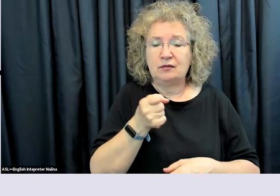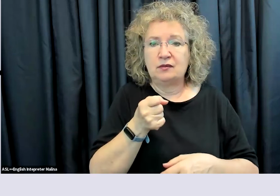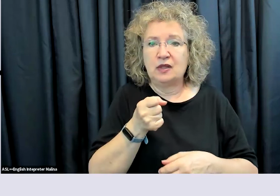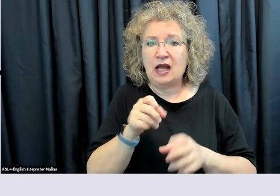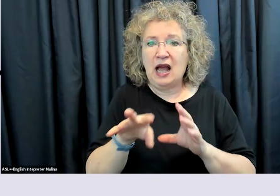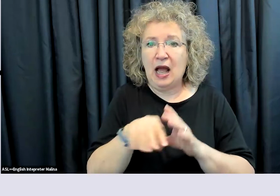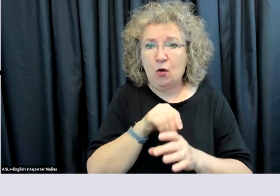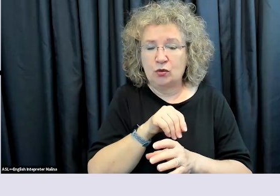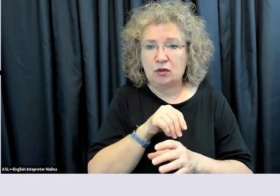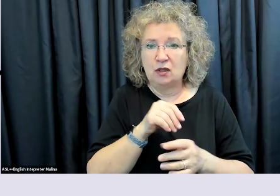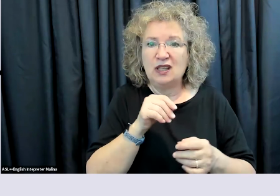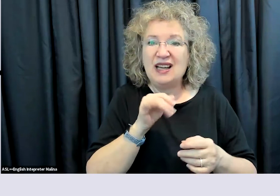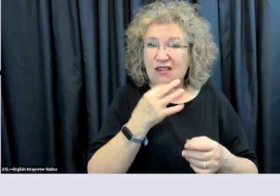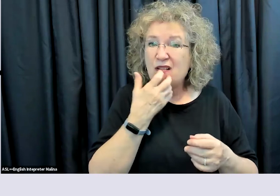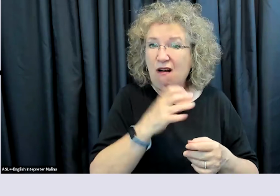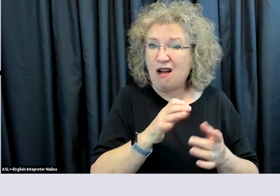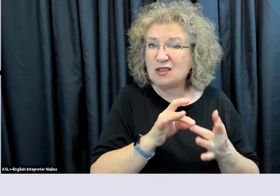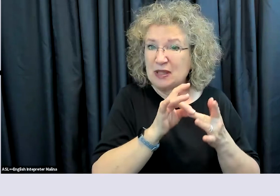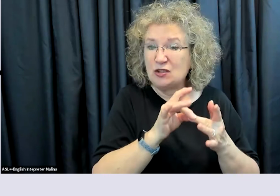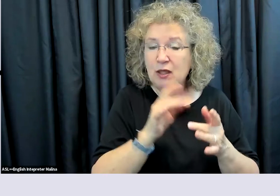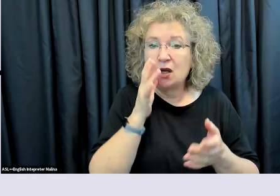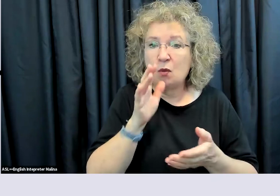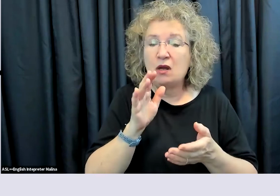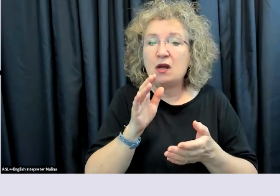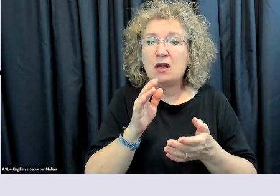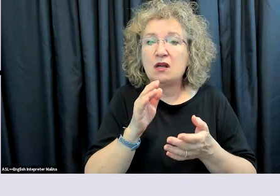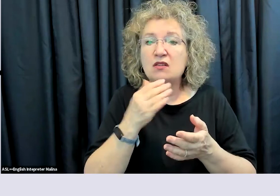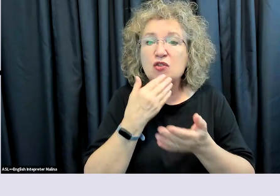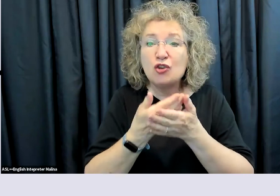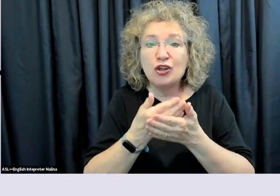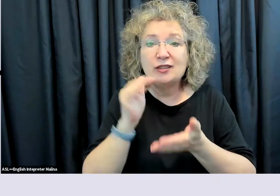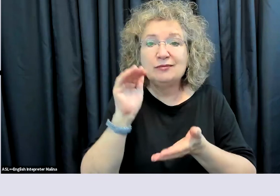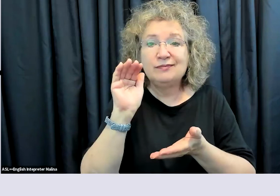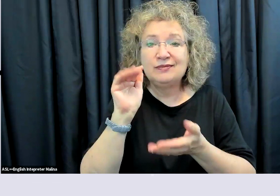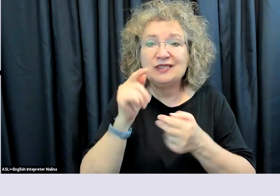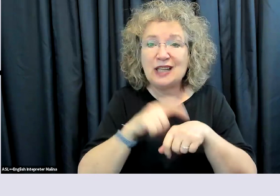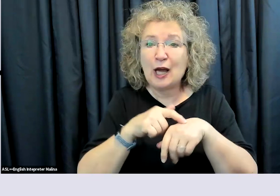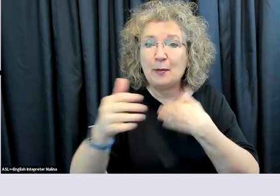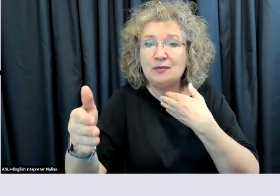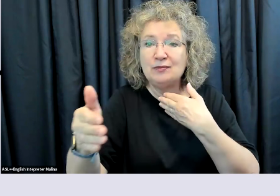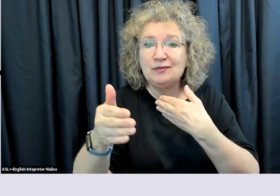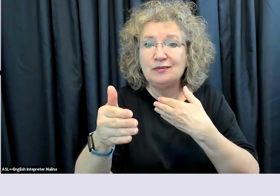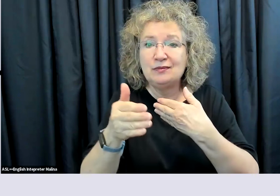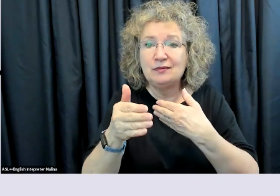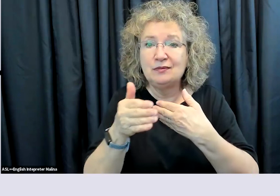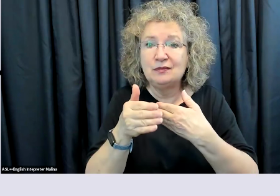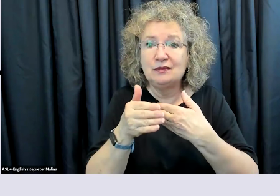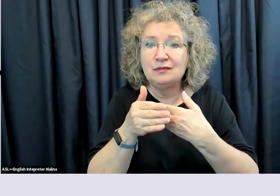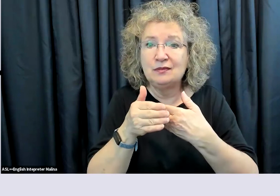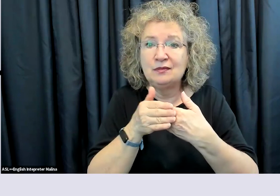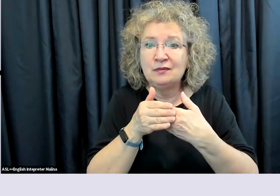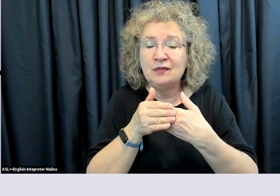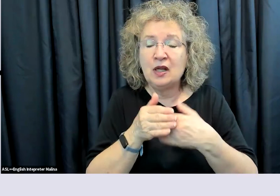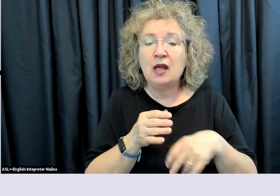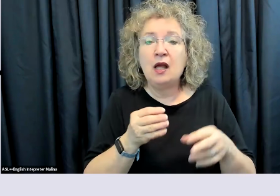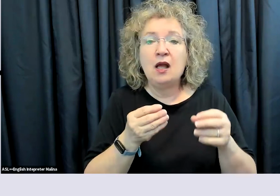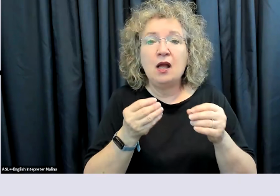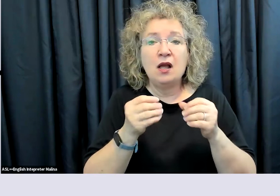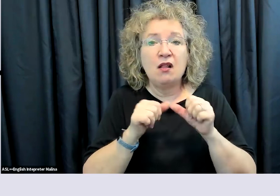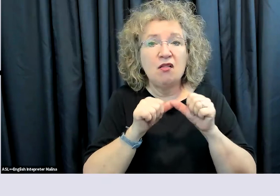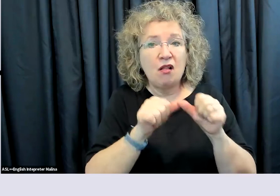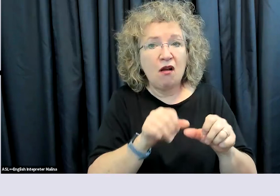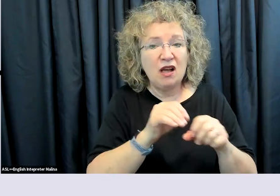extreme temperatures. The longer it's exposed to extreme temperatures, the less control it will have